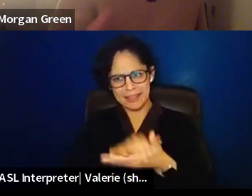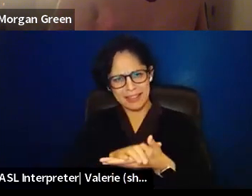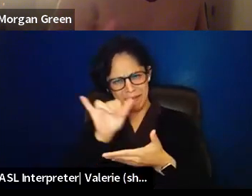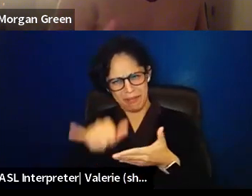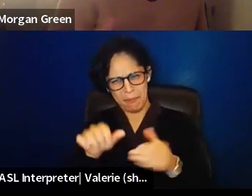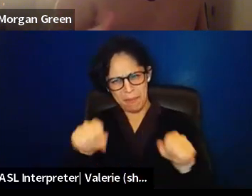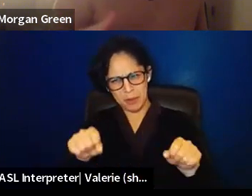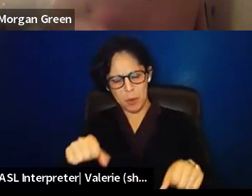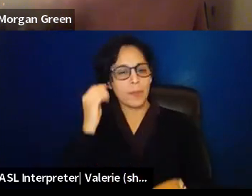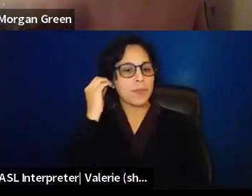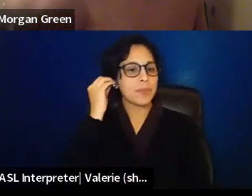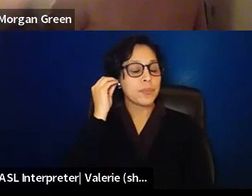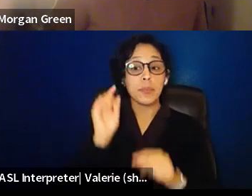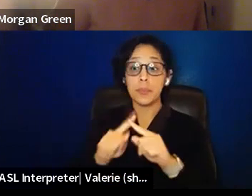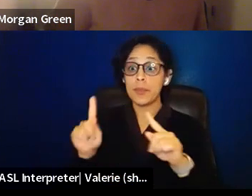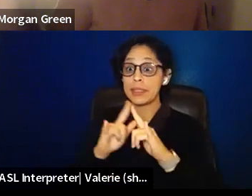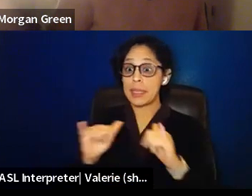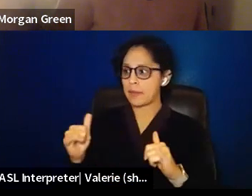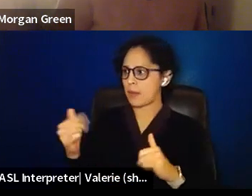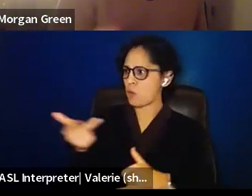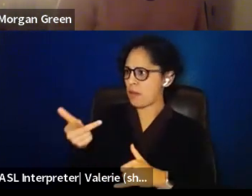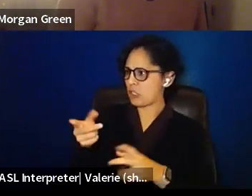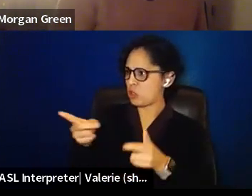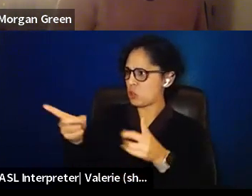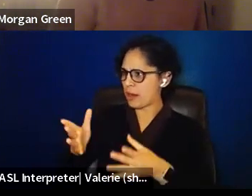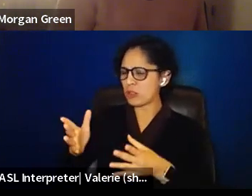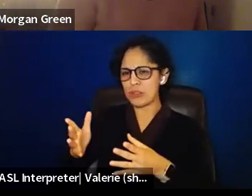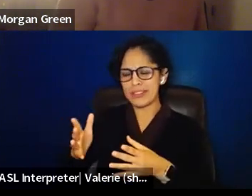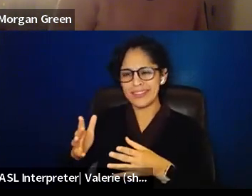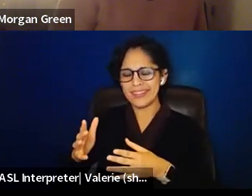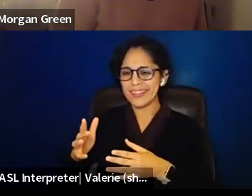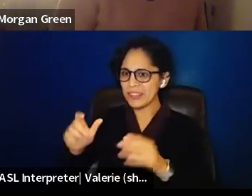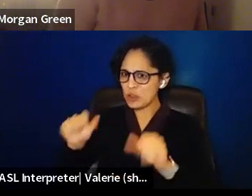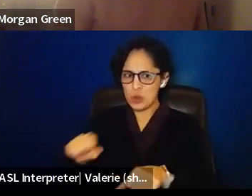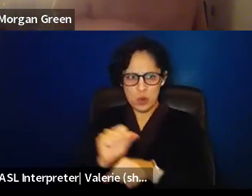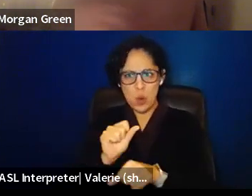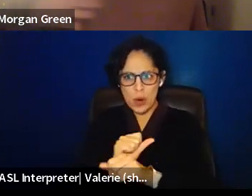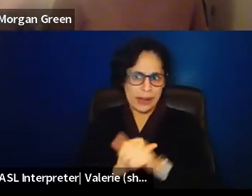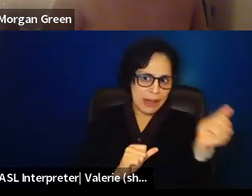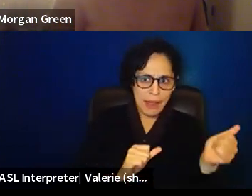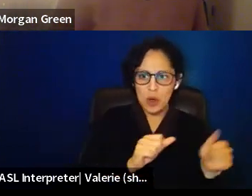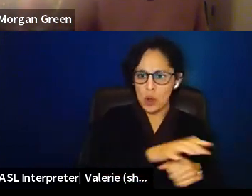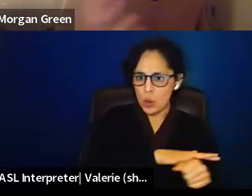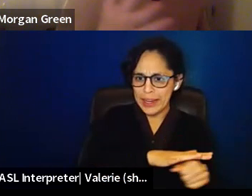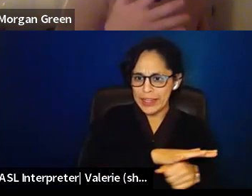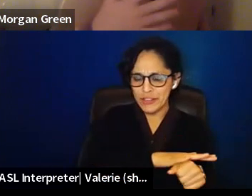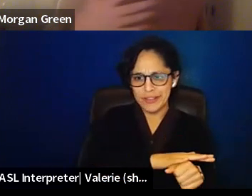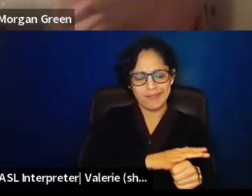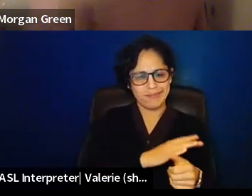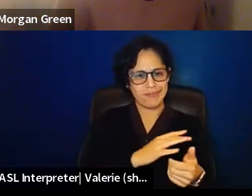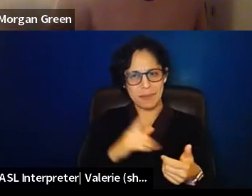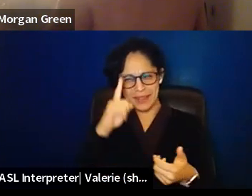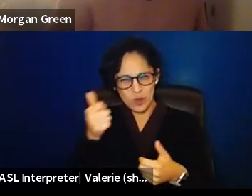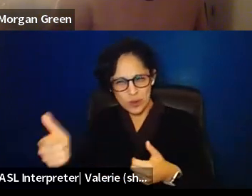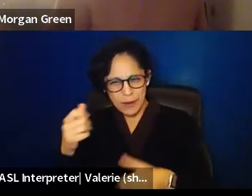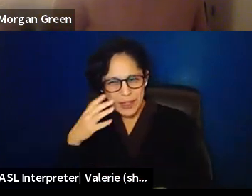of us as directors could continue to work elsewhere, which is something she couldn't do when she was the only artistic director, and how that sort of like movement